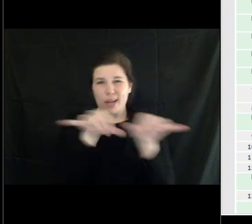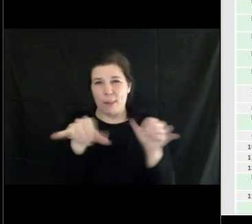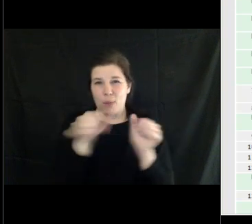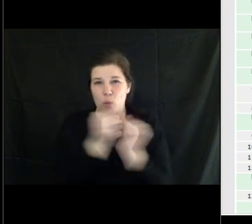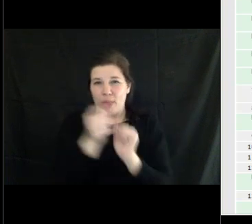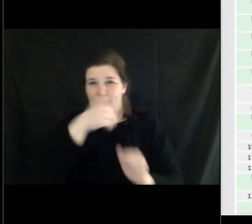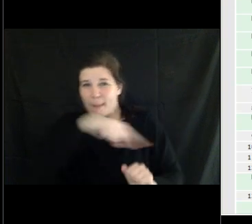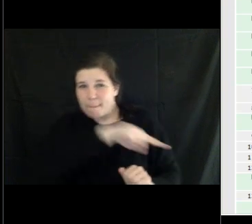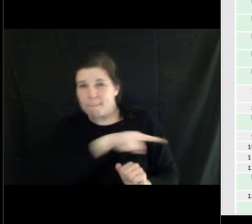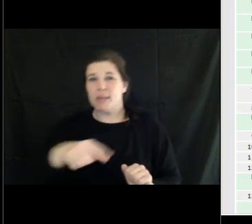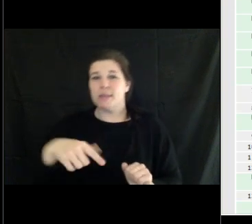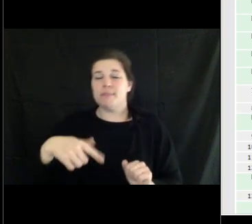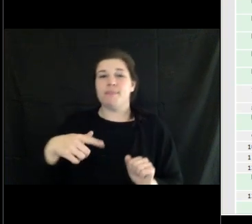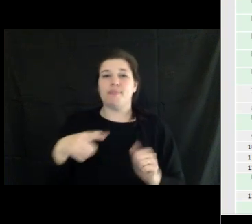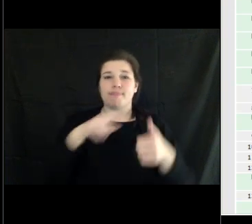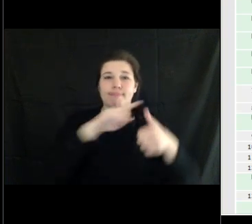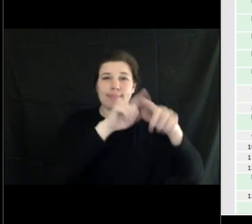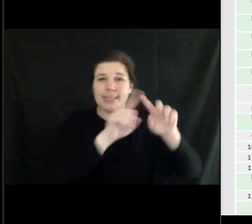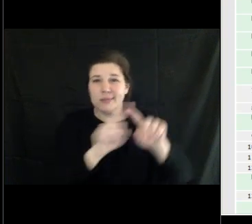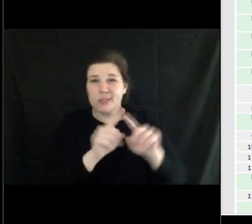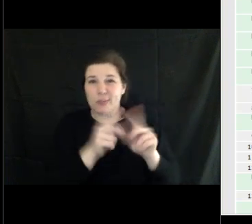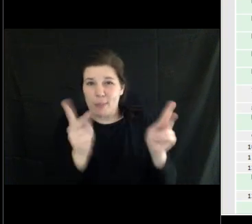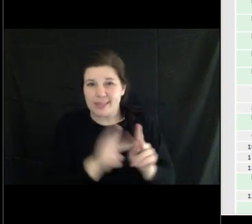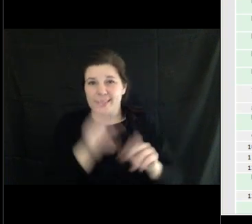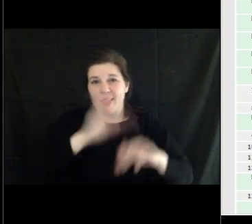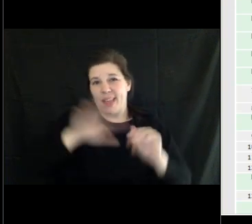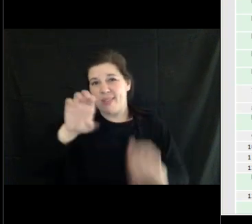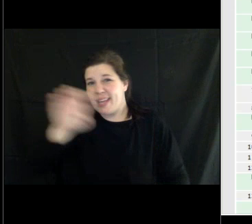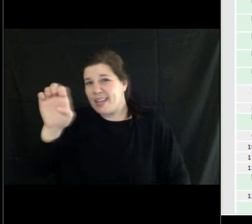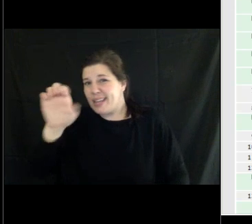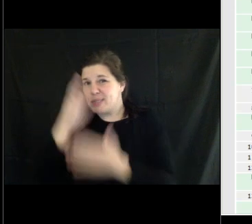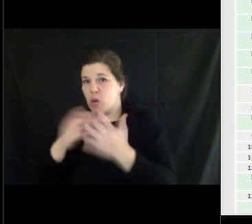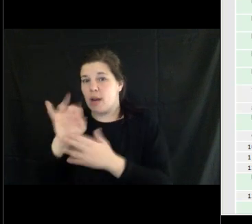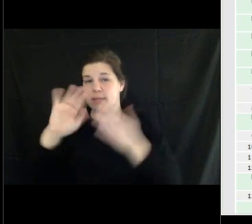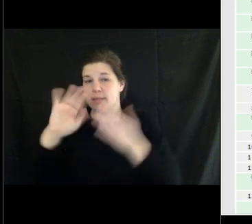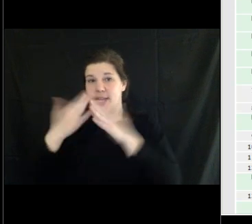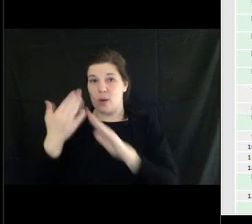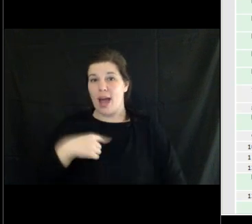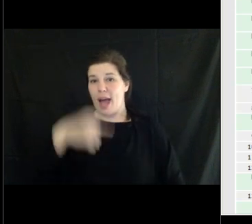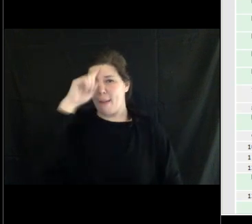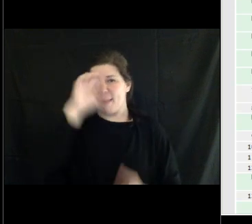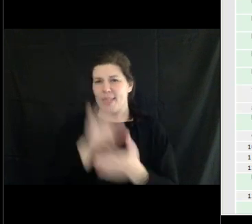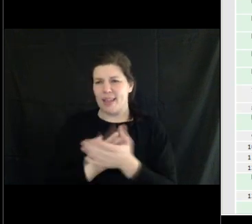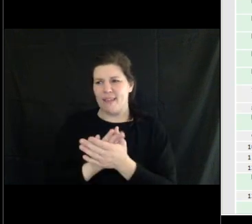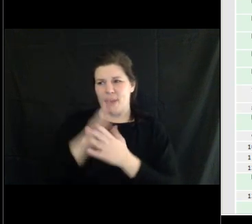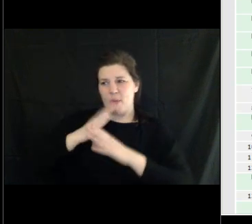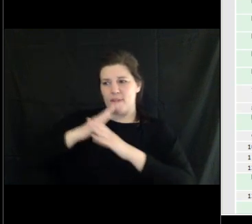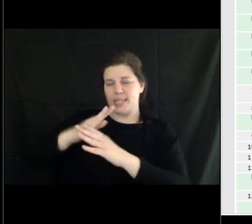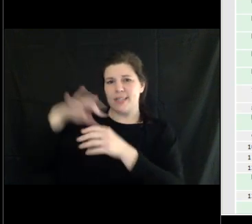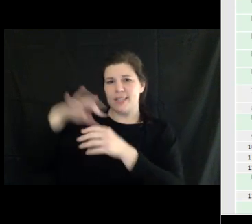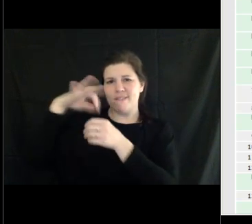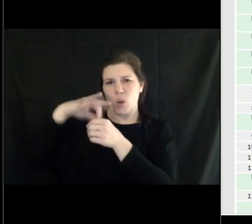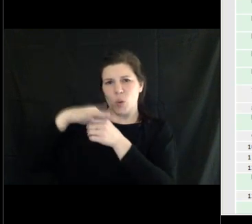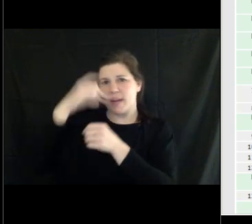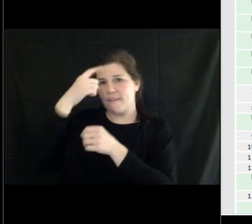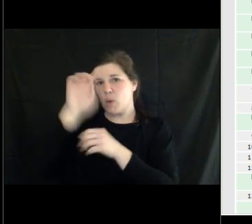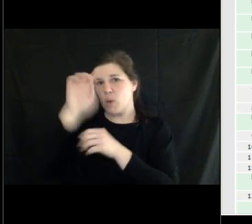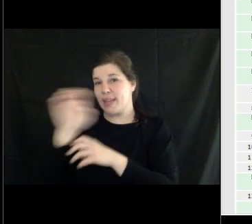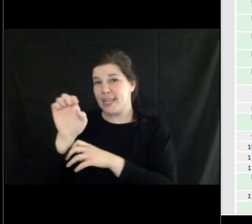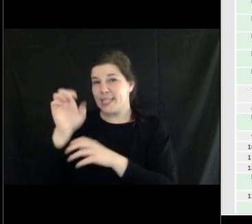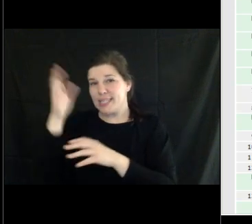street than they do with the east side of town. I also think it's taking away a bit of a voting block from the east side of town. I want to make sure each side can be